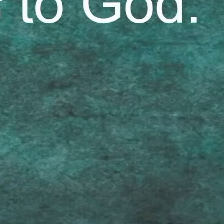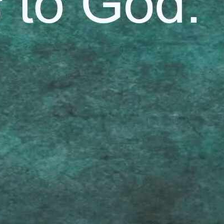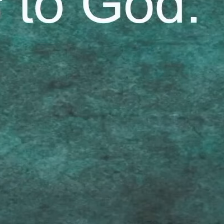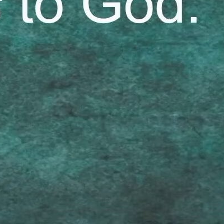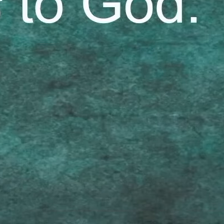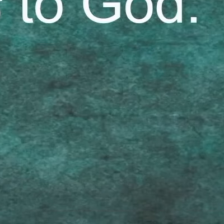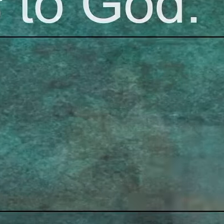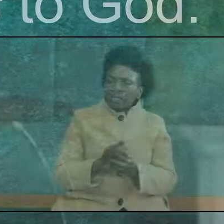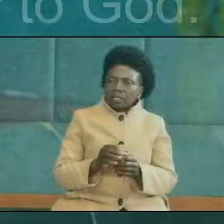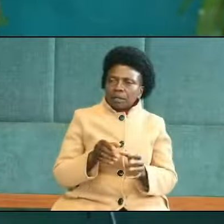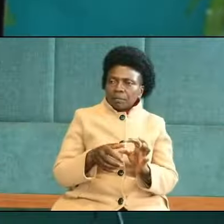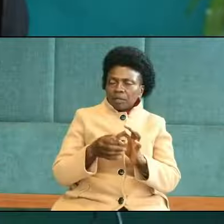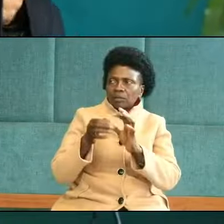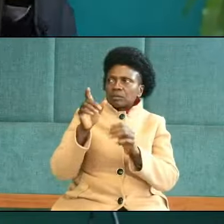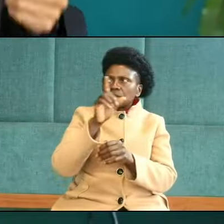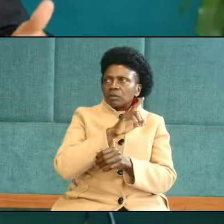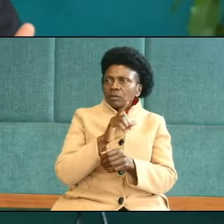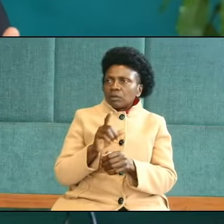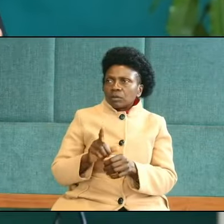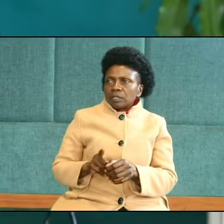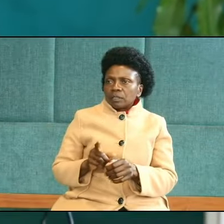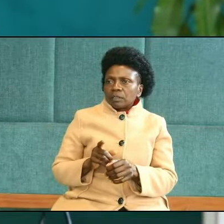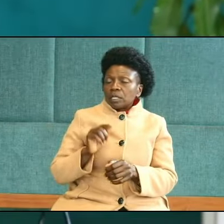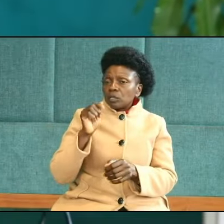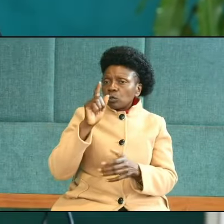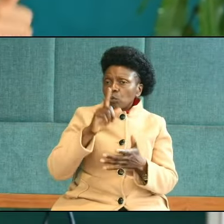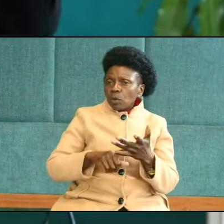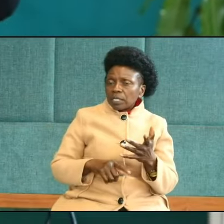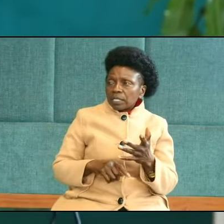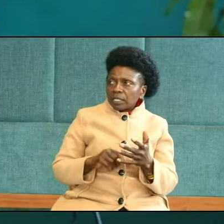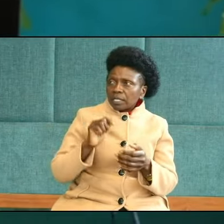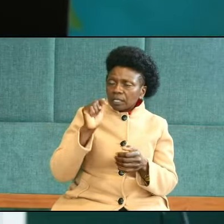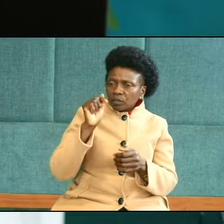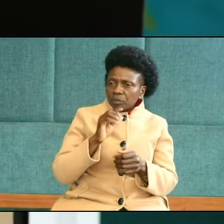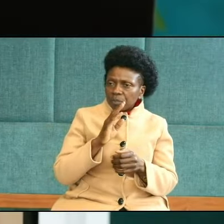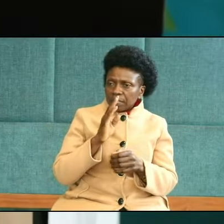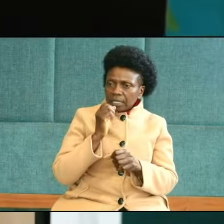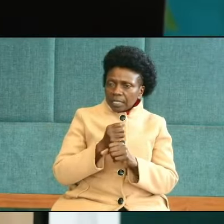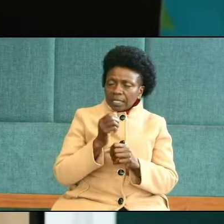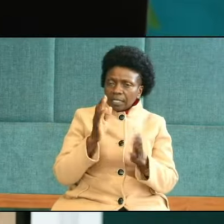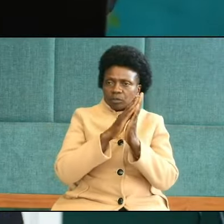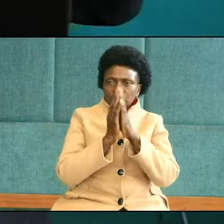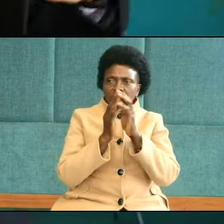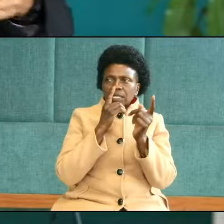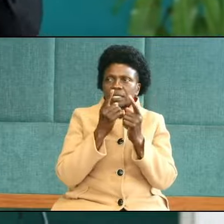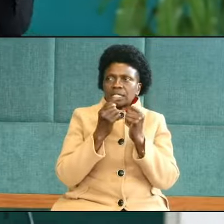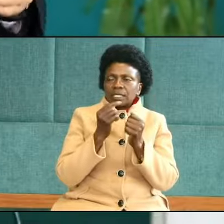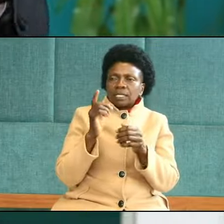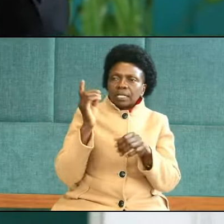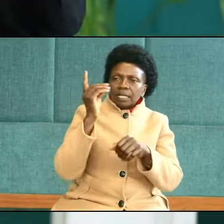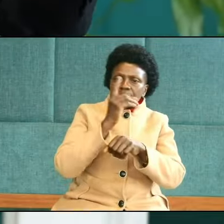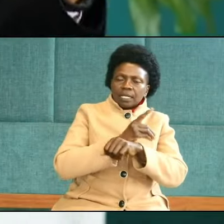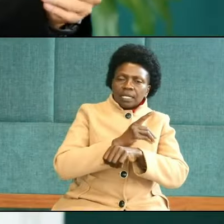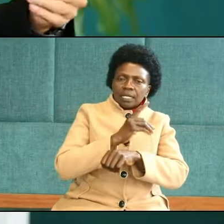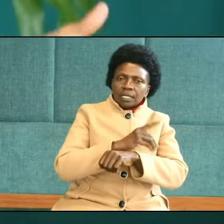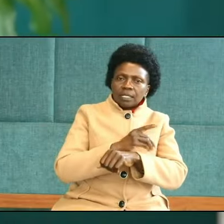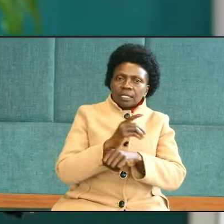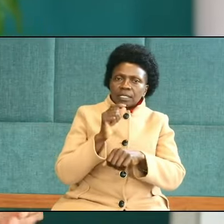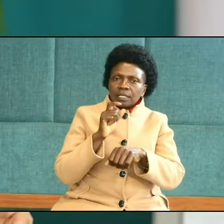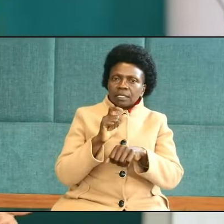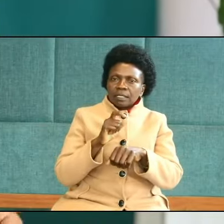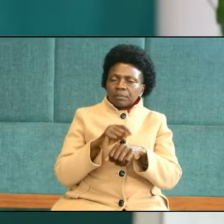God. That's what Elimelech should have done. But remember the story says, in the days when